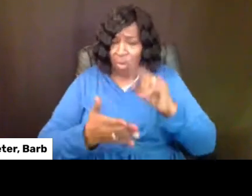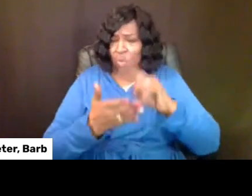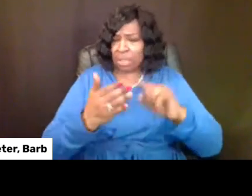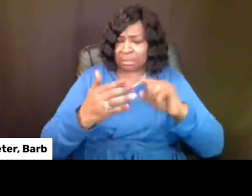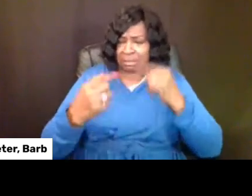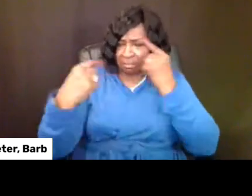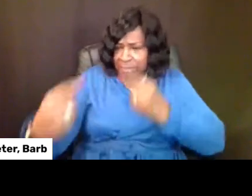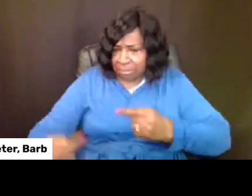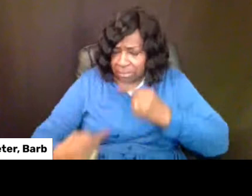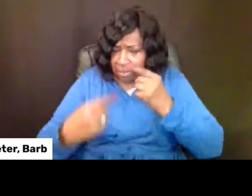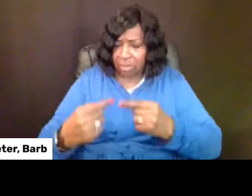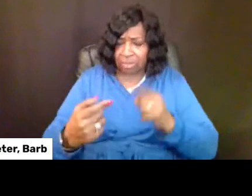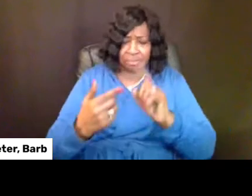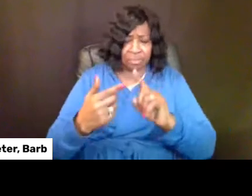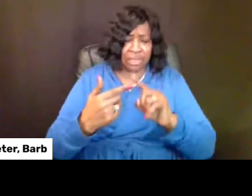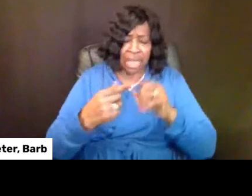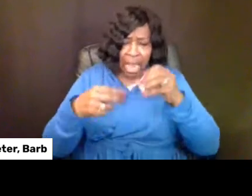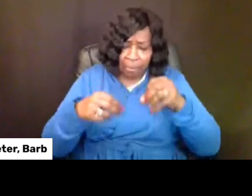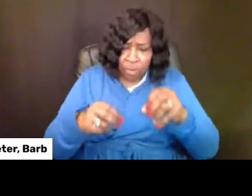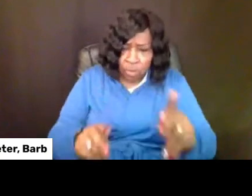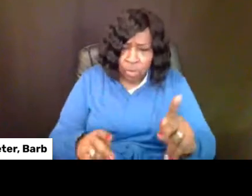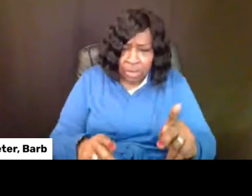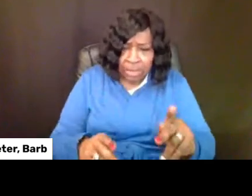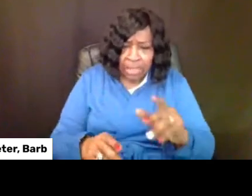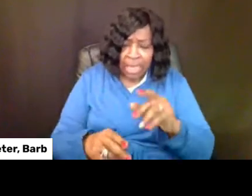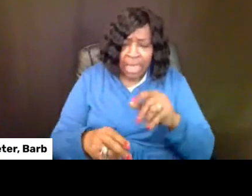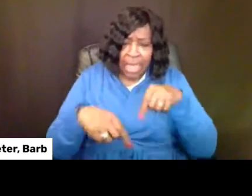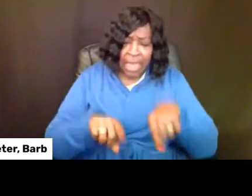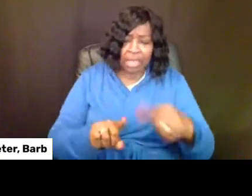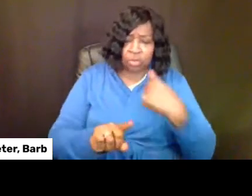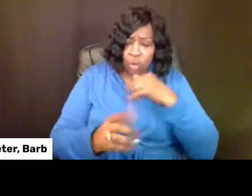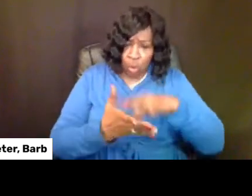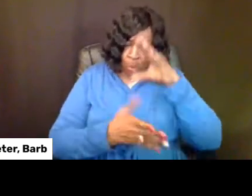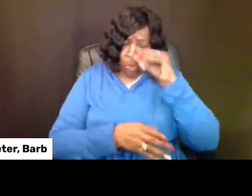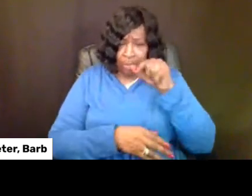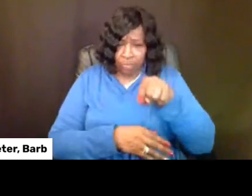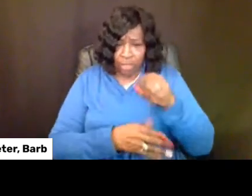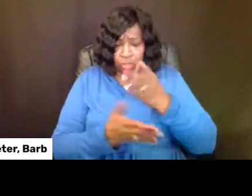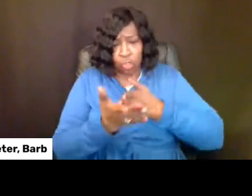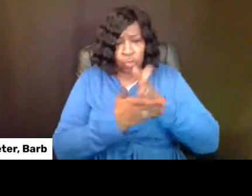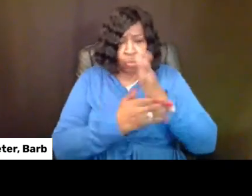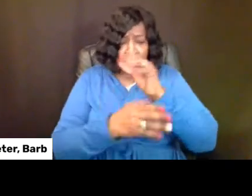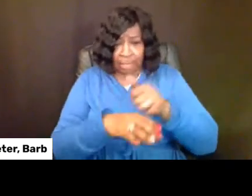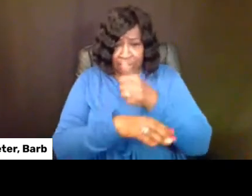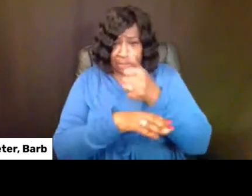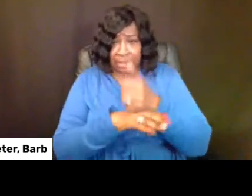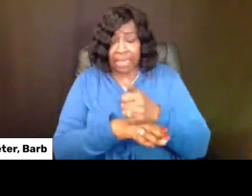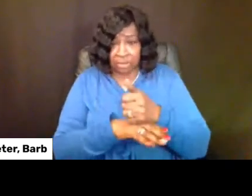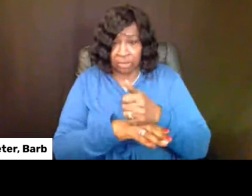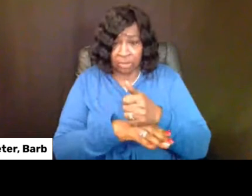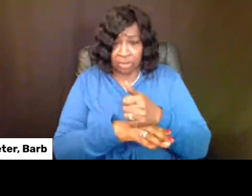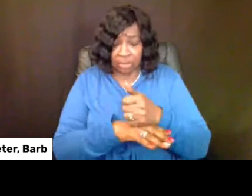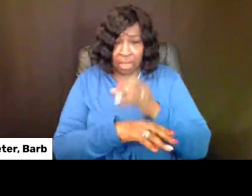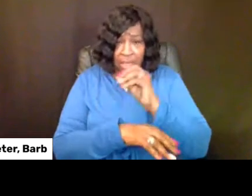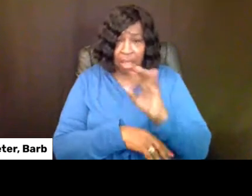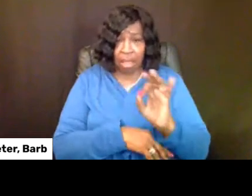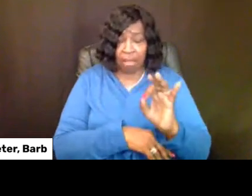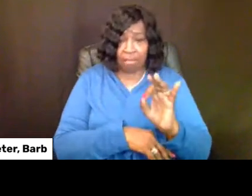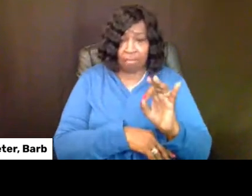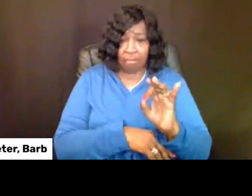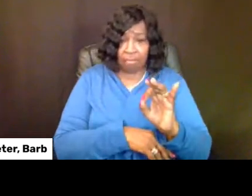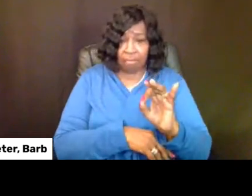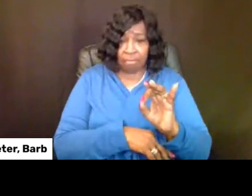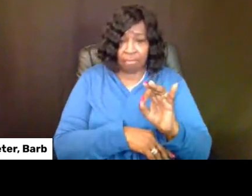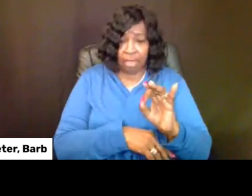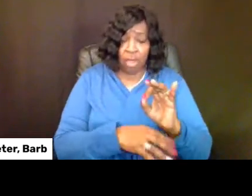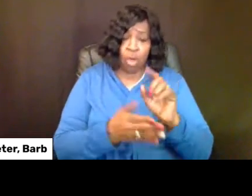challenges? What have been the opportunities as we're learning this through the implementation of